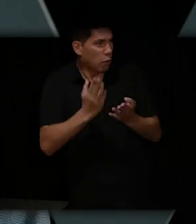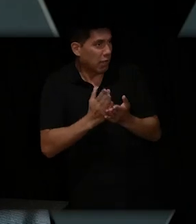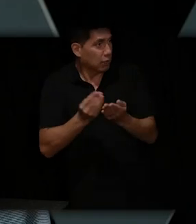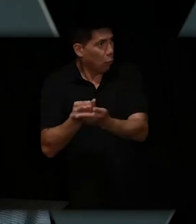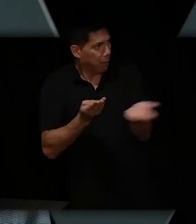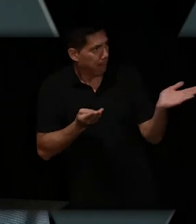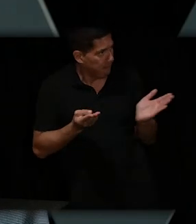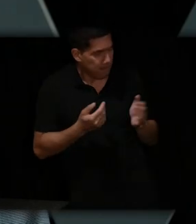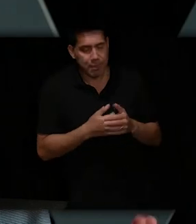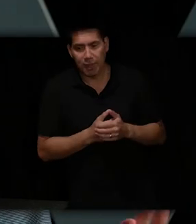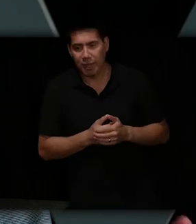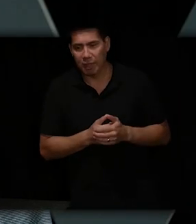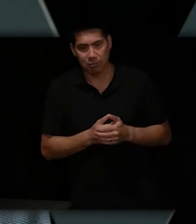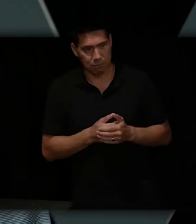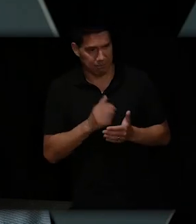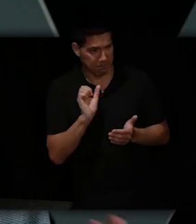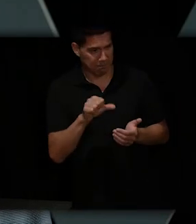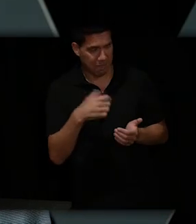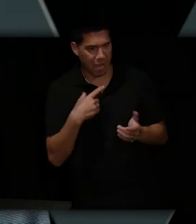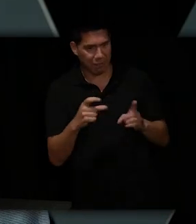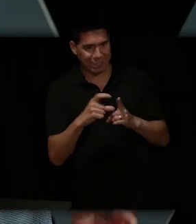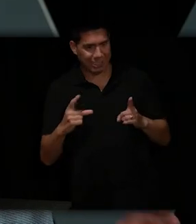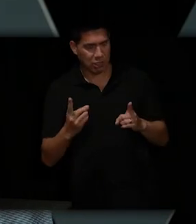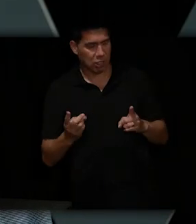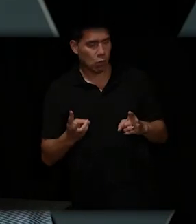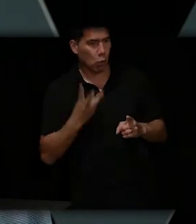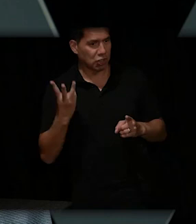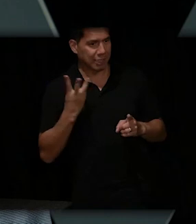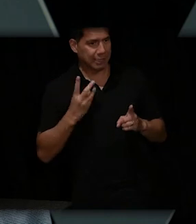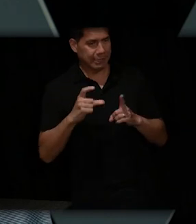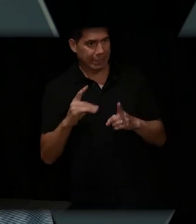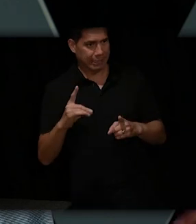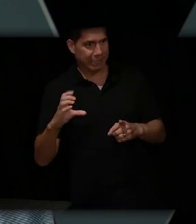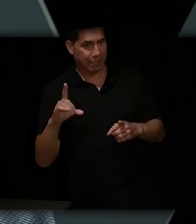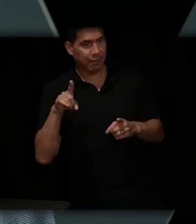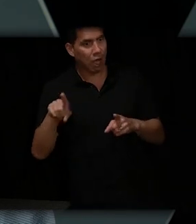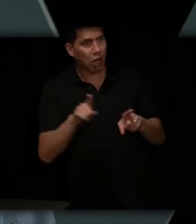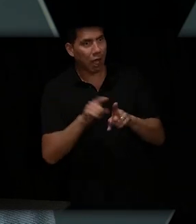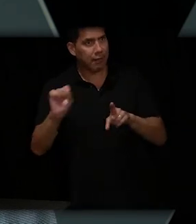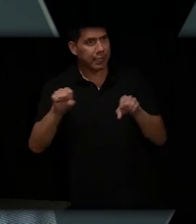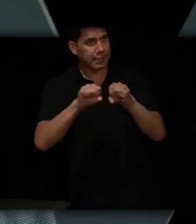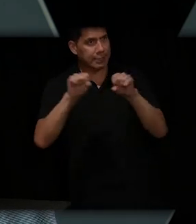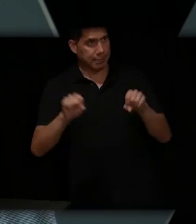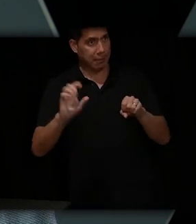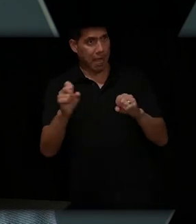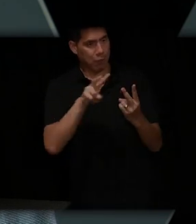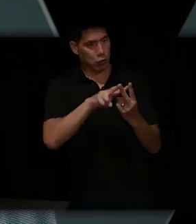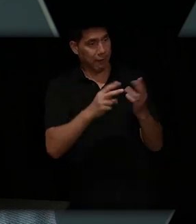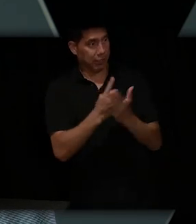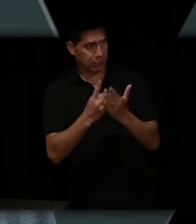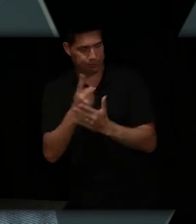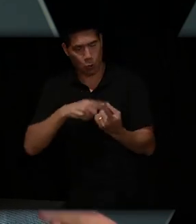that there is a whole DC social like life ecosystem that goes on. And one of the, there's two main events. One of them is